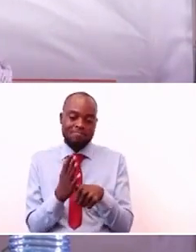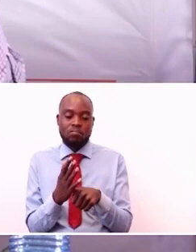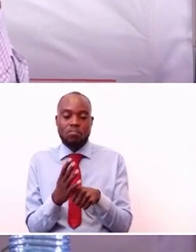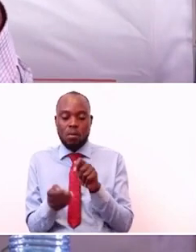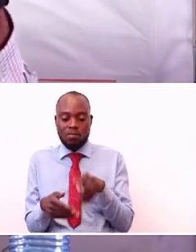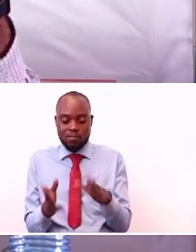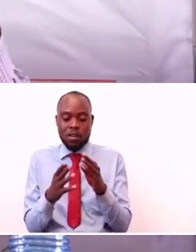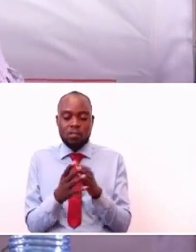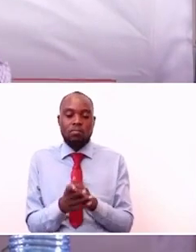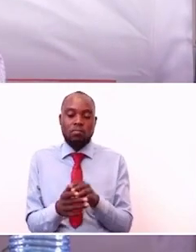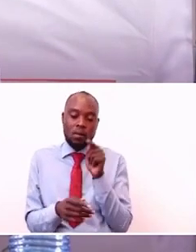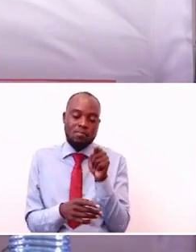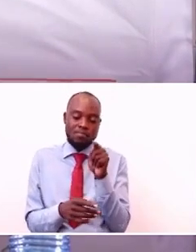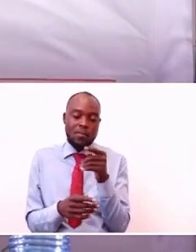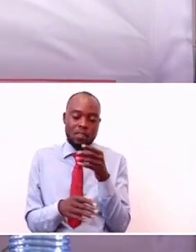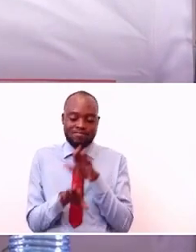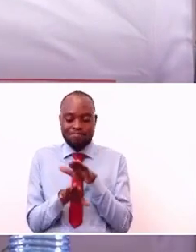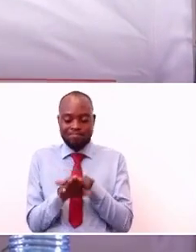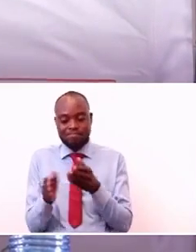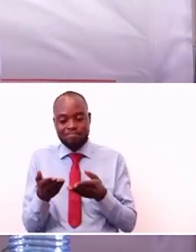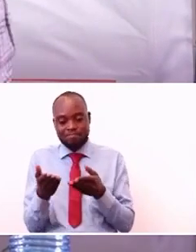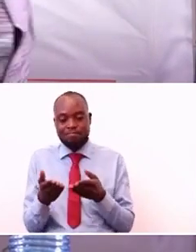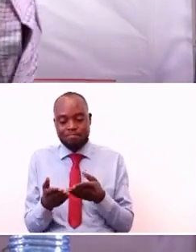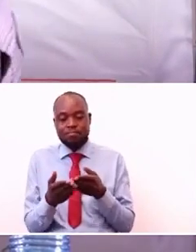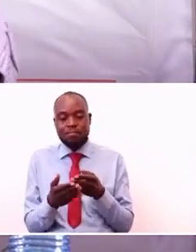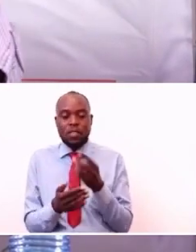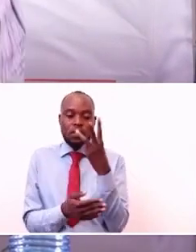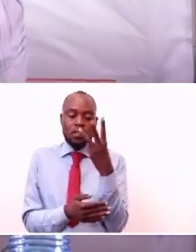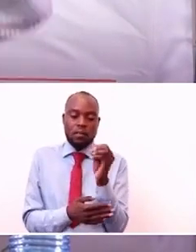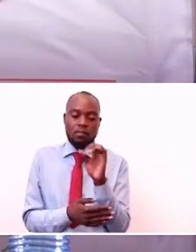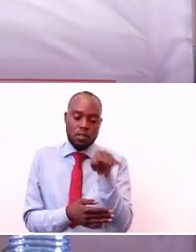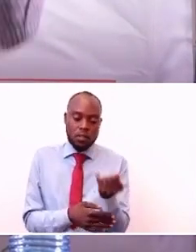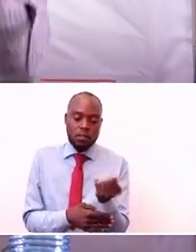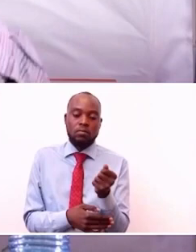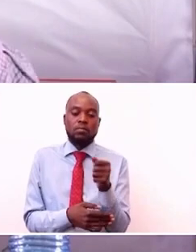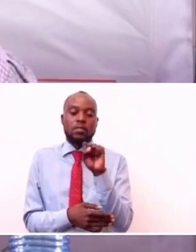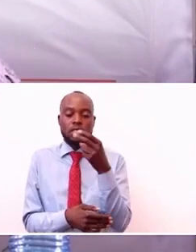guy had immediate access to 30,000 shillings every day to trade.